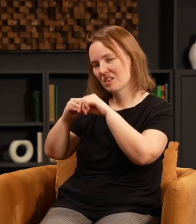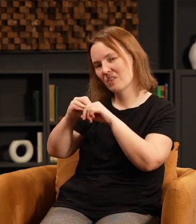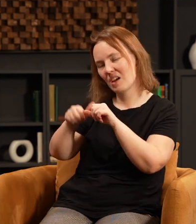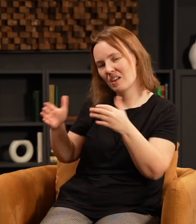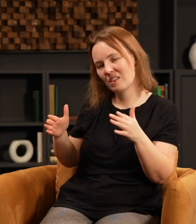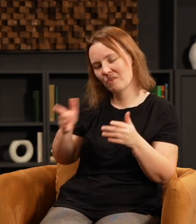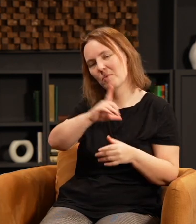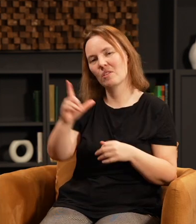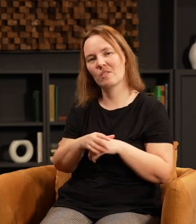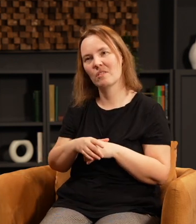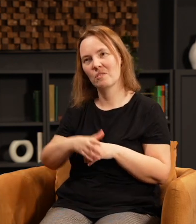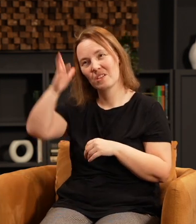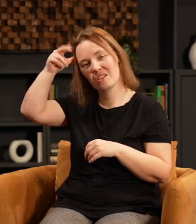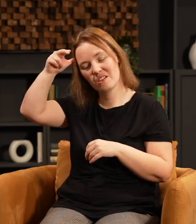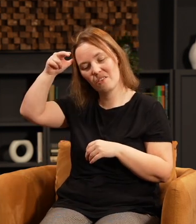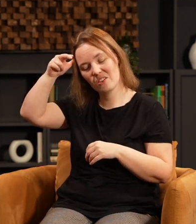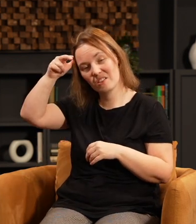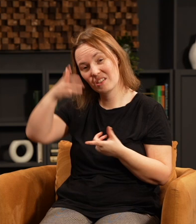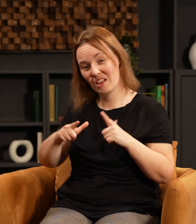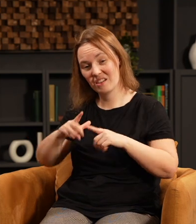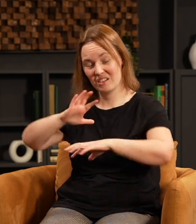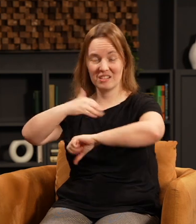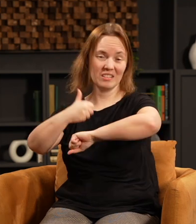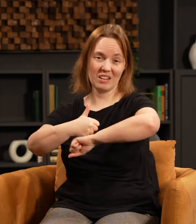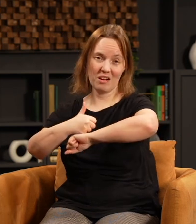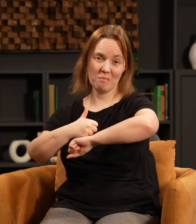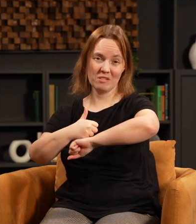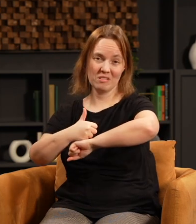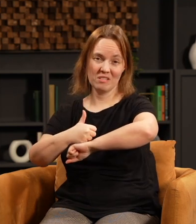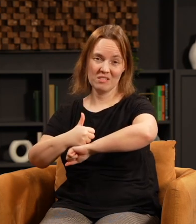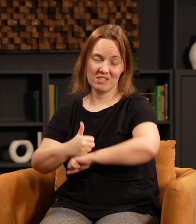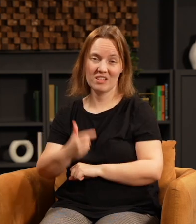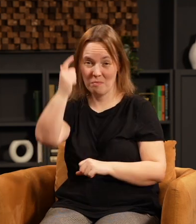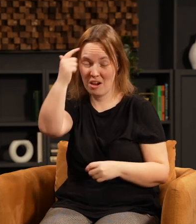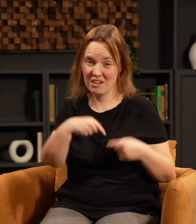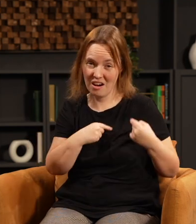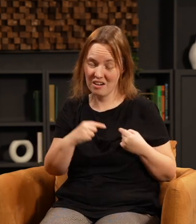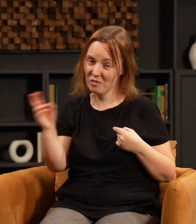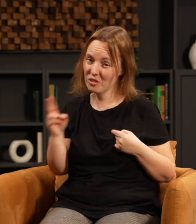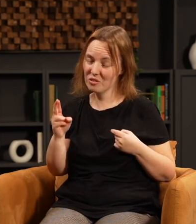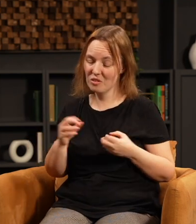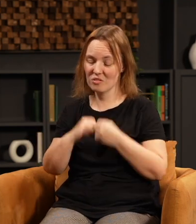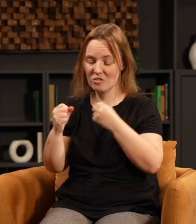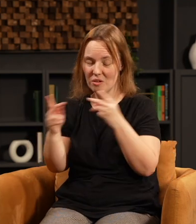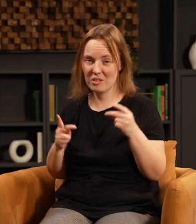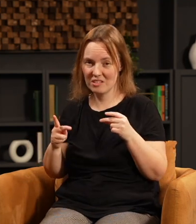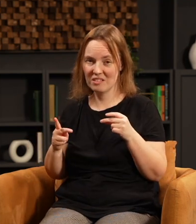when the devil is allowed to set up shop in the marketplace of our mind and our heart, he will use those strongholds to create a lot of